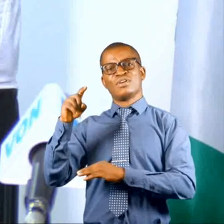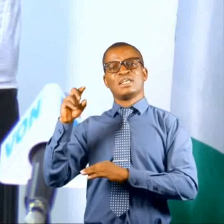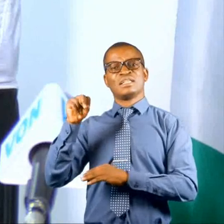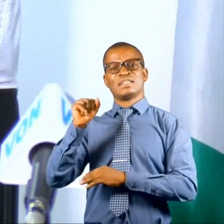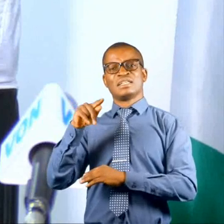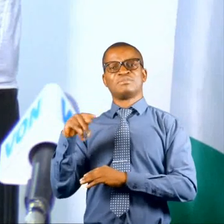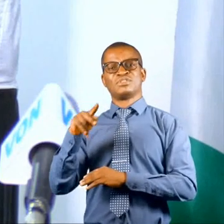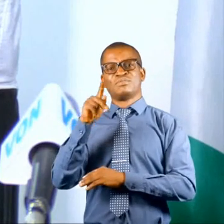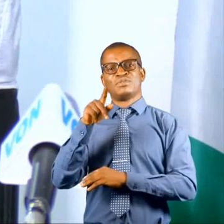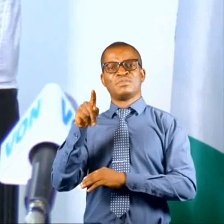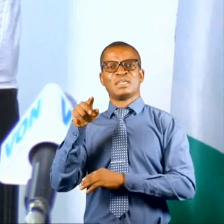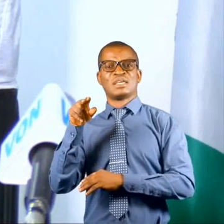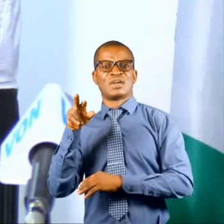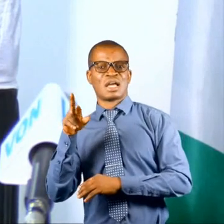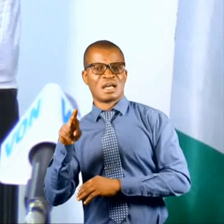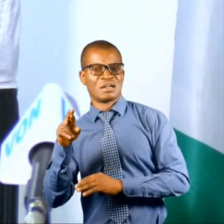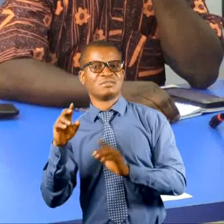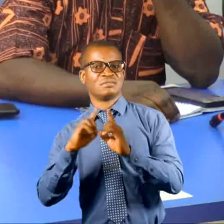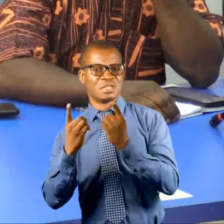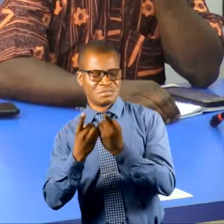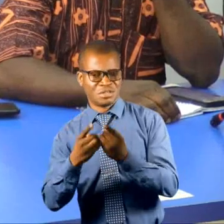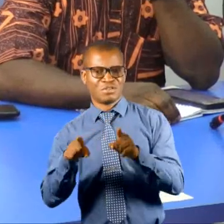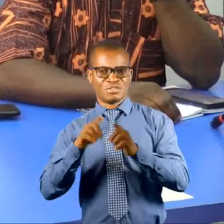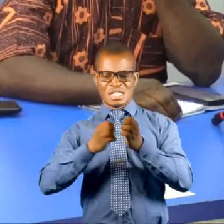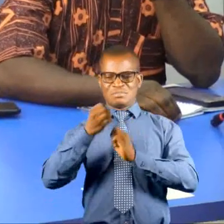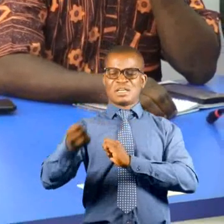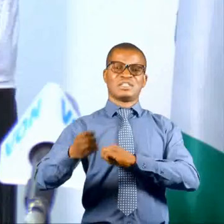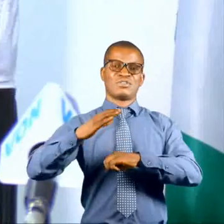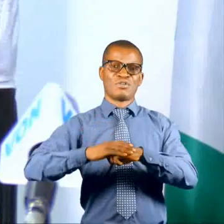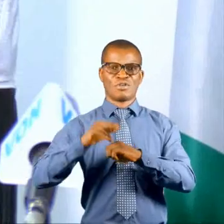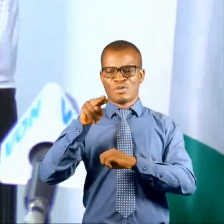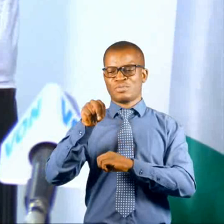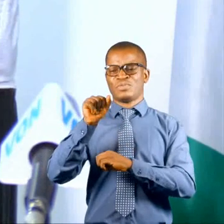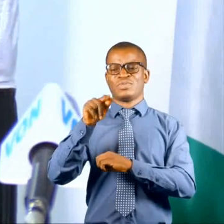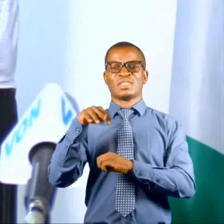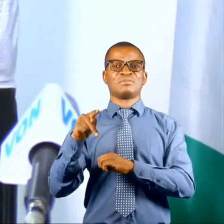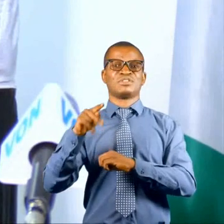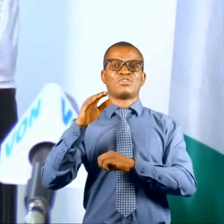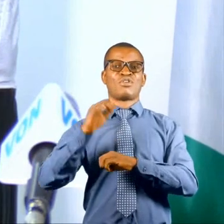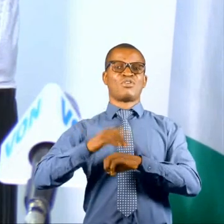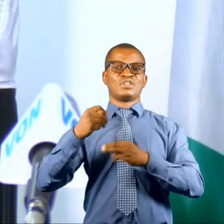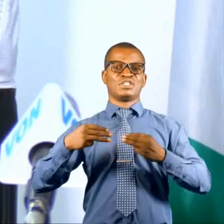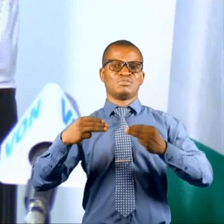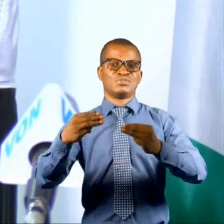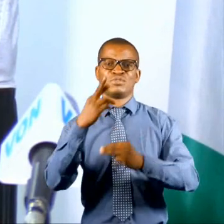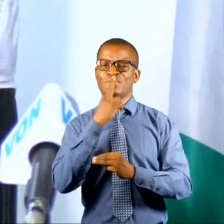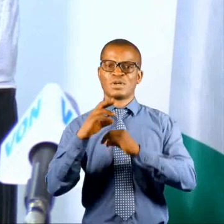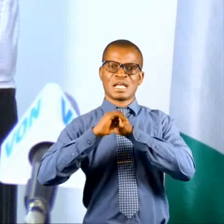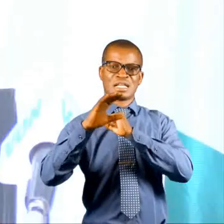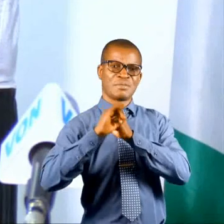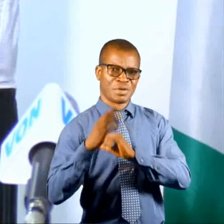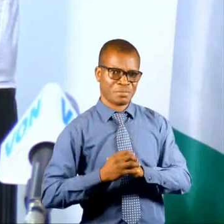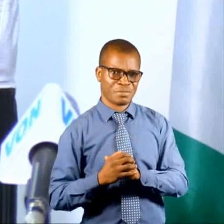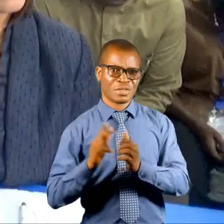and public relations offices will be organized. We will have an expansion of the first phase of the NAPTIP On The Move Against Trafficking and